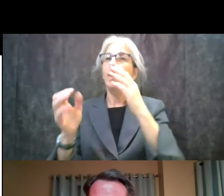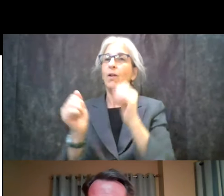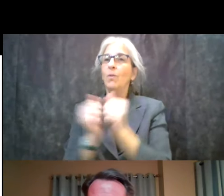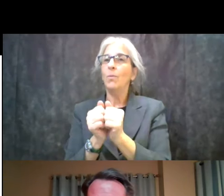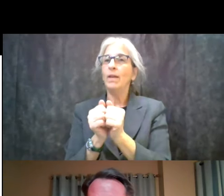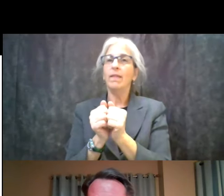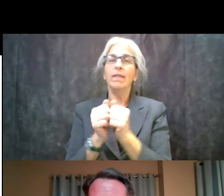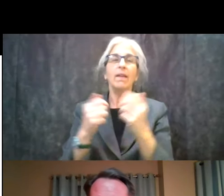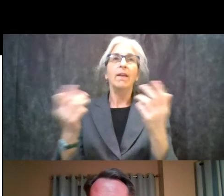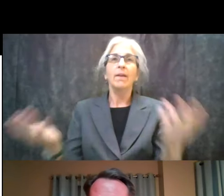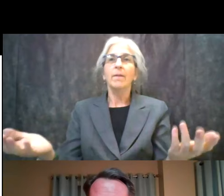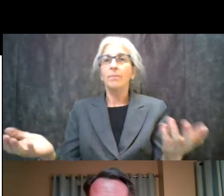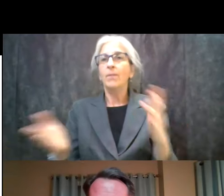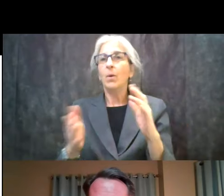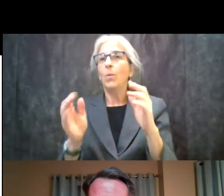tertiary care